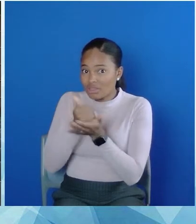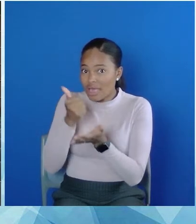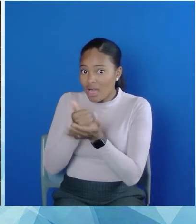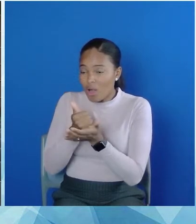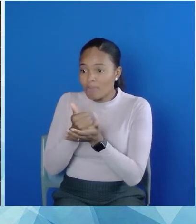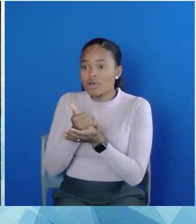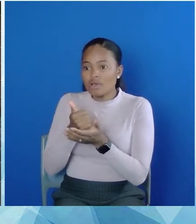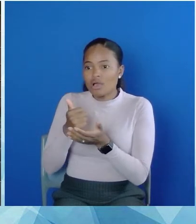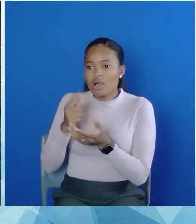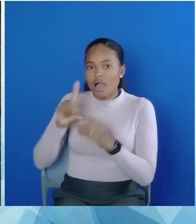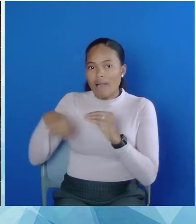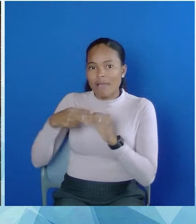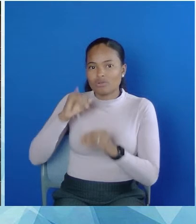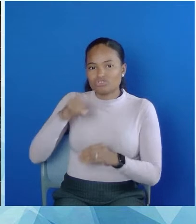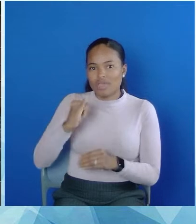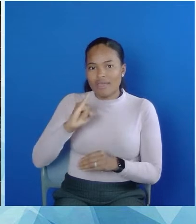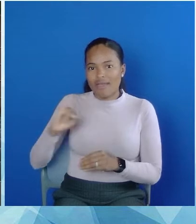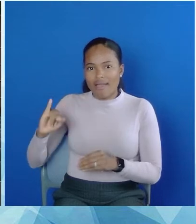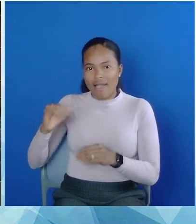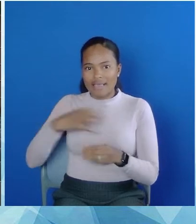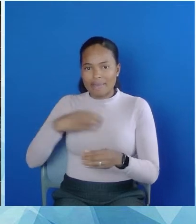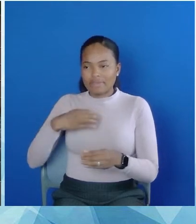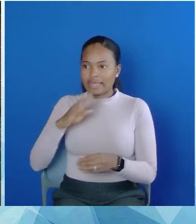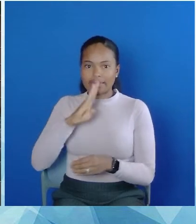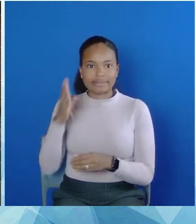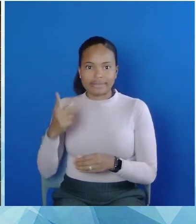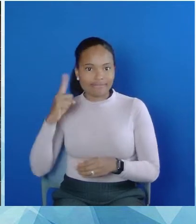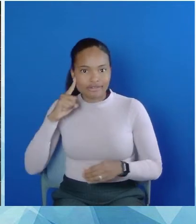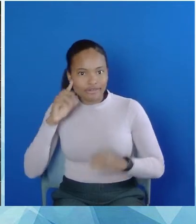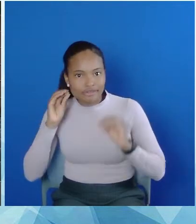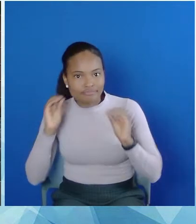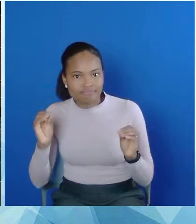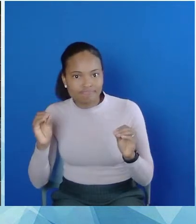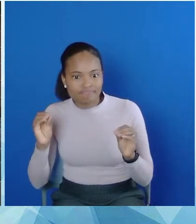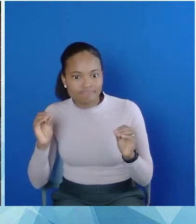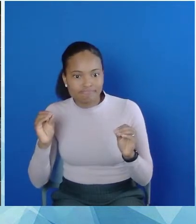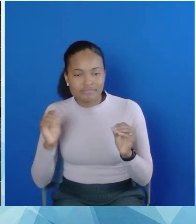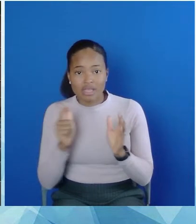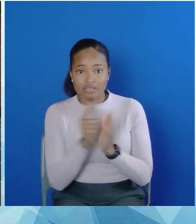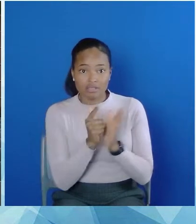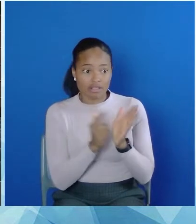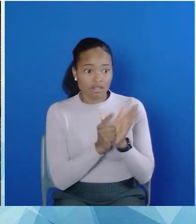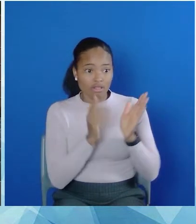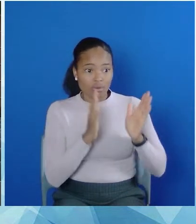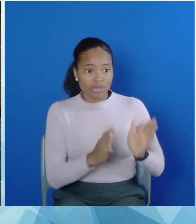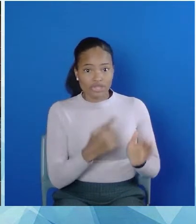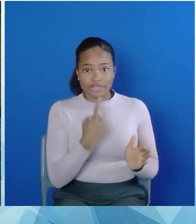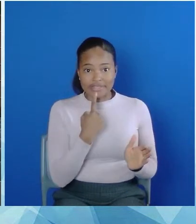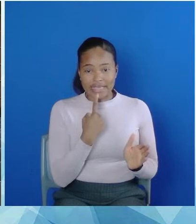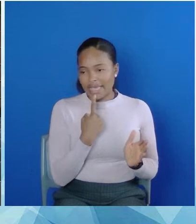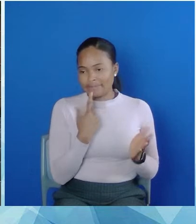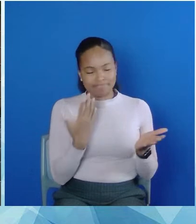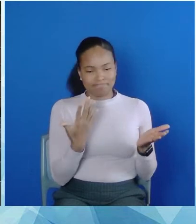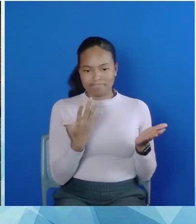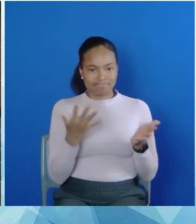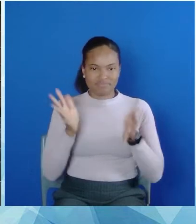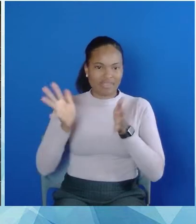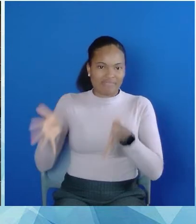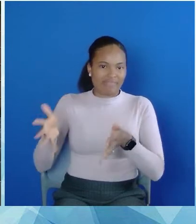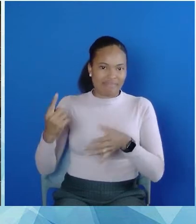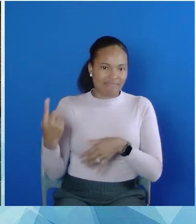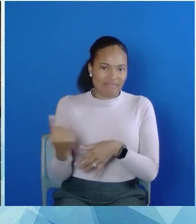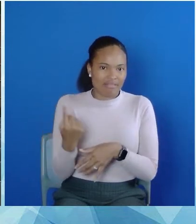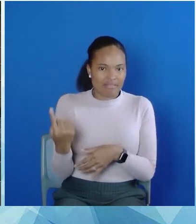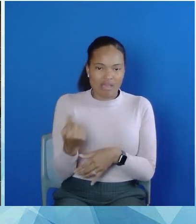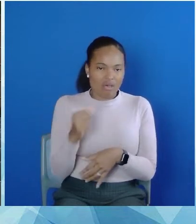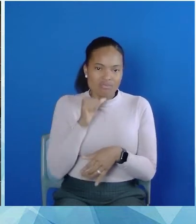again. We did start going to lawyers, and they just told us to take that off the plate because she wasn't helping us, and she didn't think that that was going to get